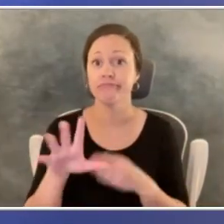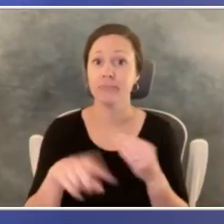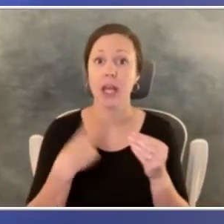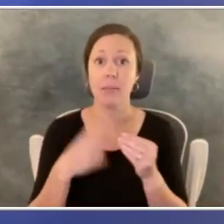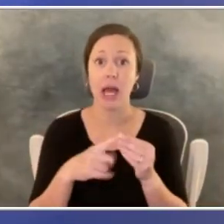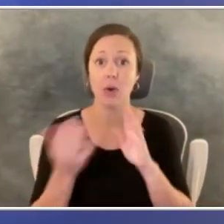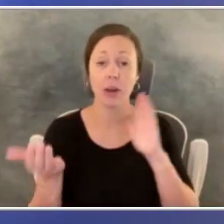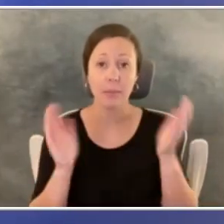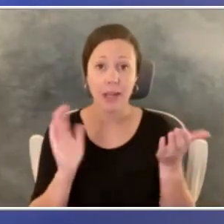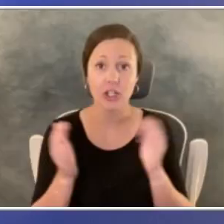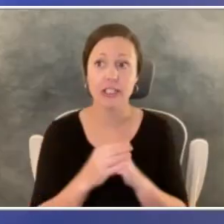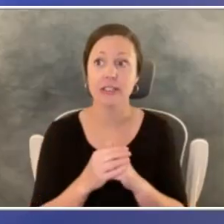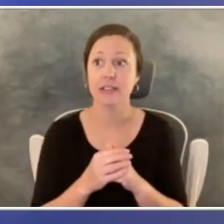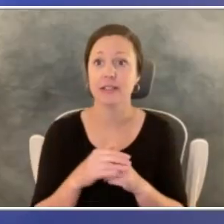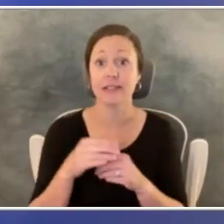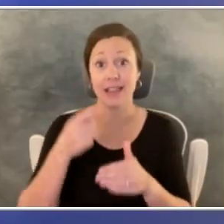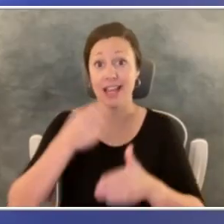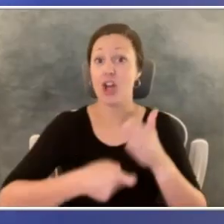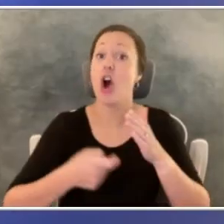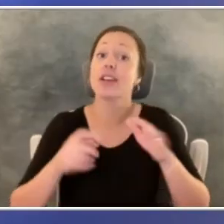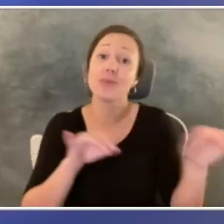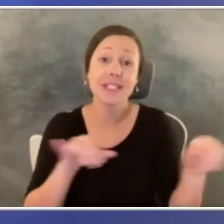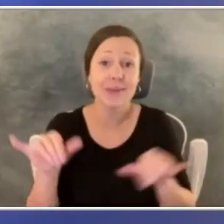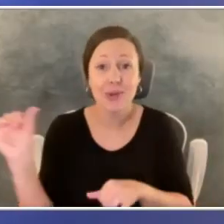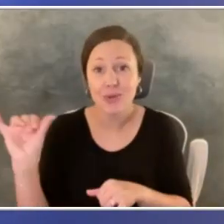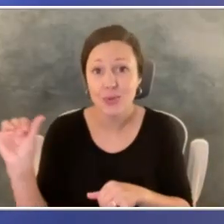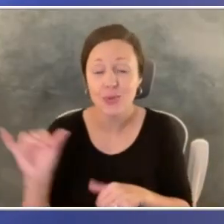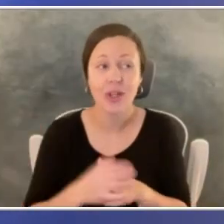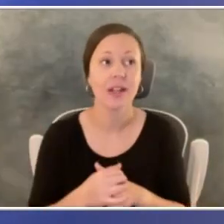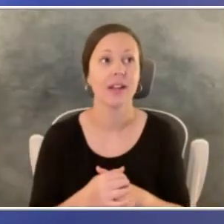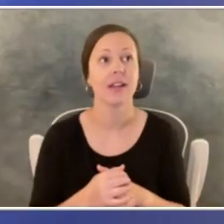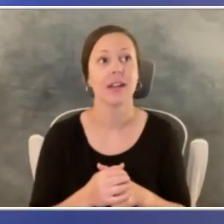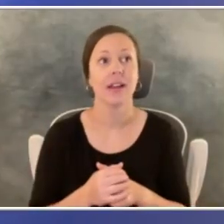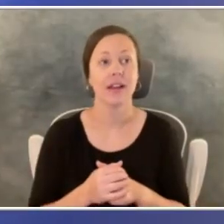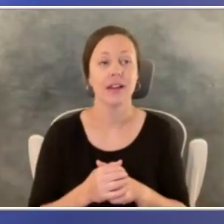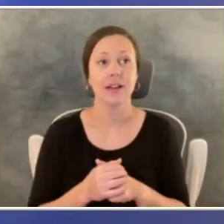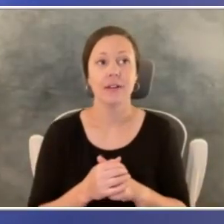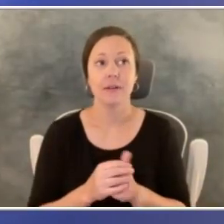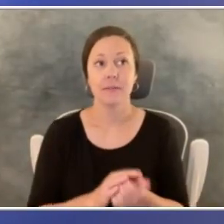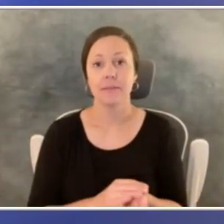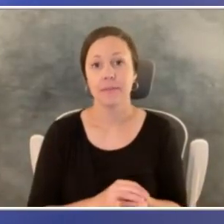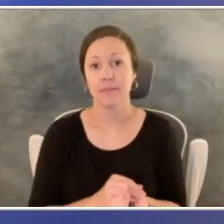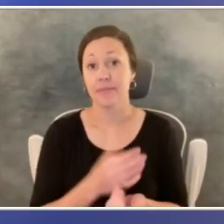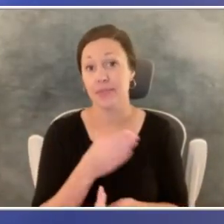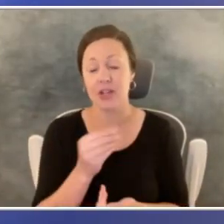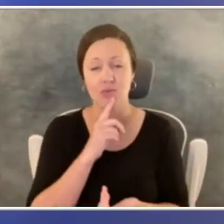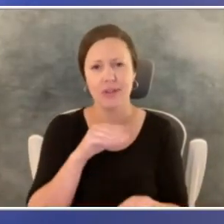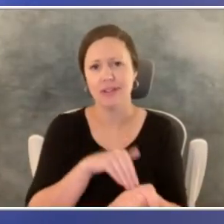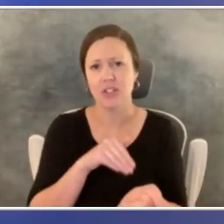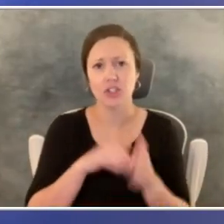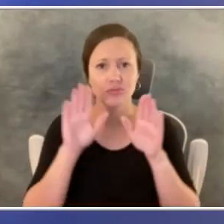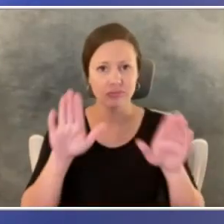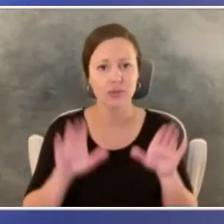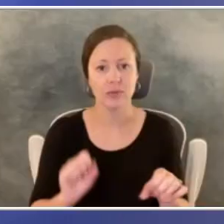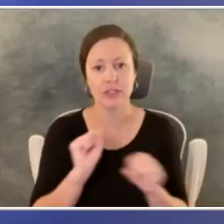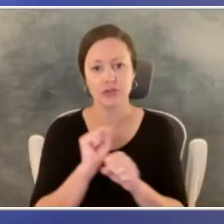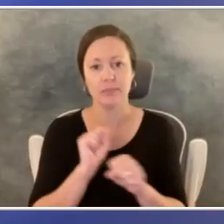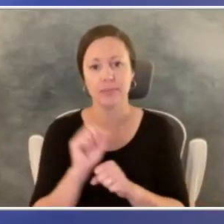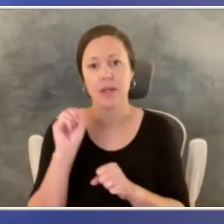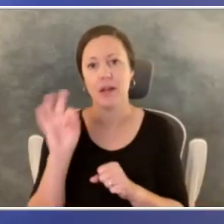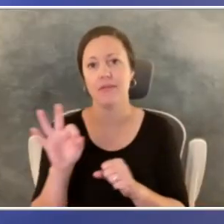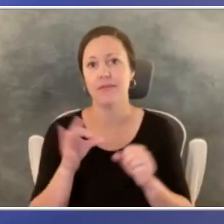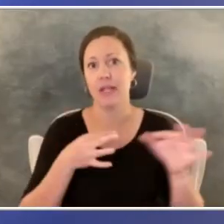was similar. I asked him of that, and he did a great job of explaining. And he could see,